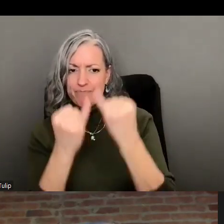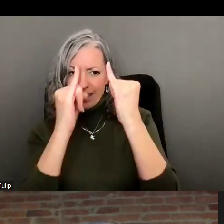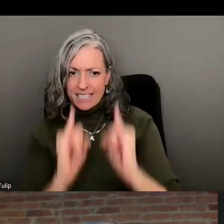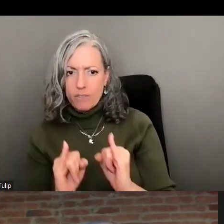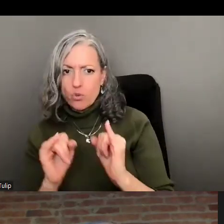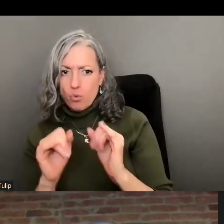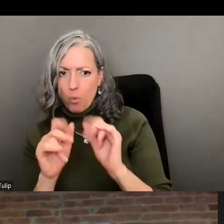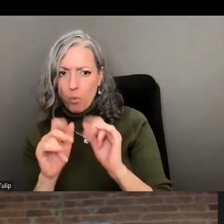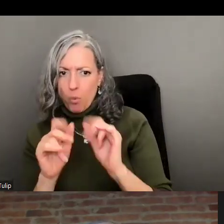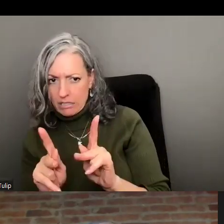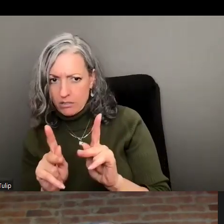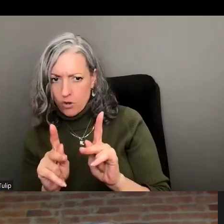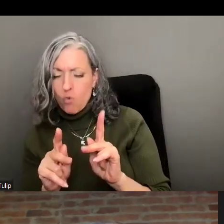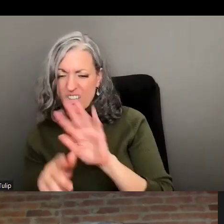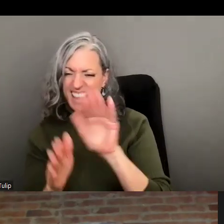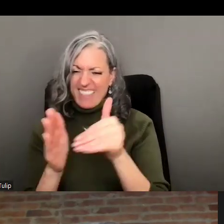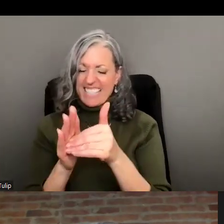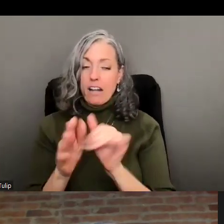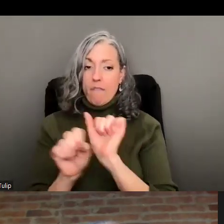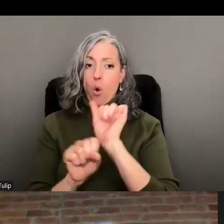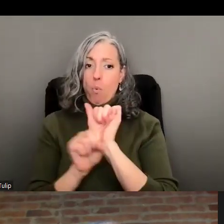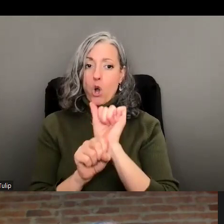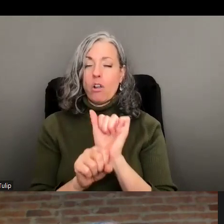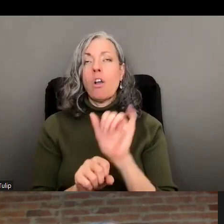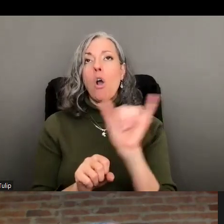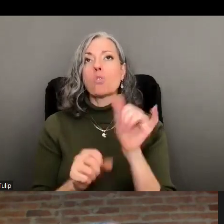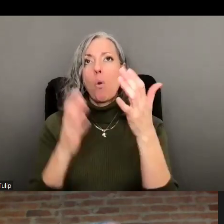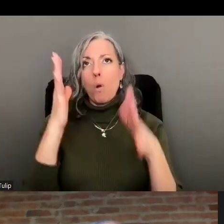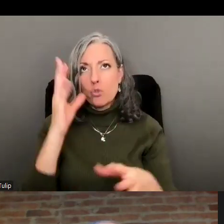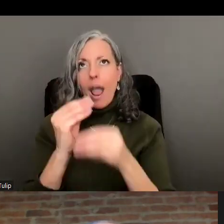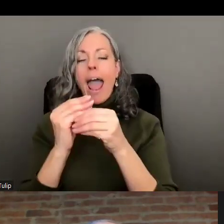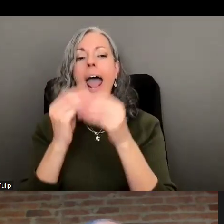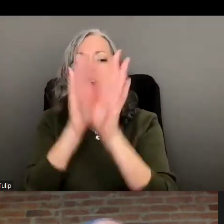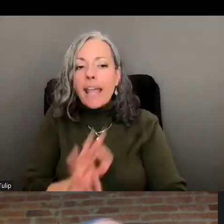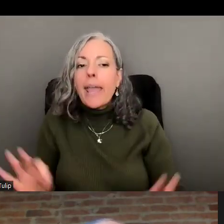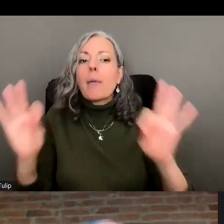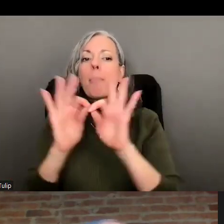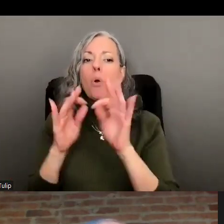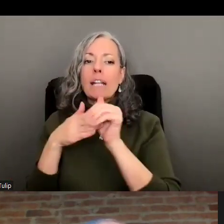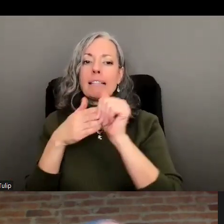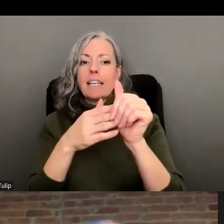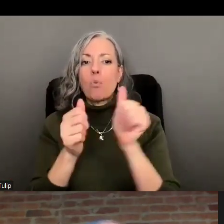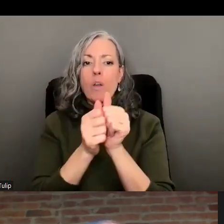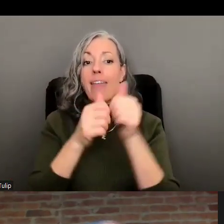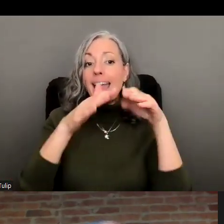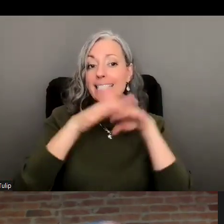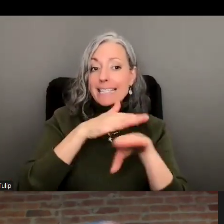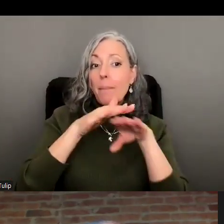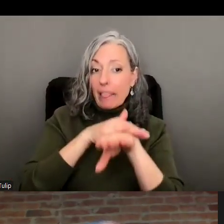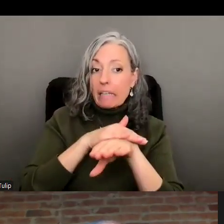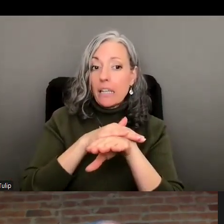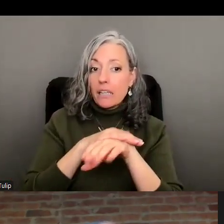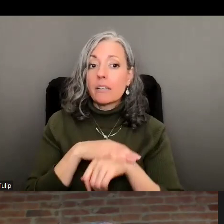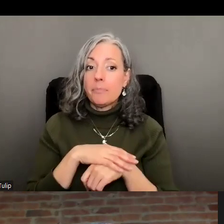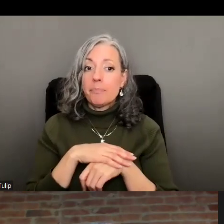work. I also really want to point out the importance of leading with accessibility.